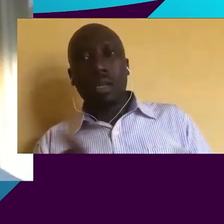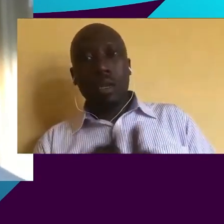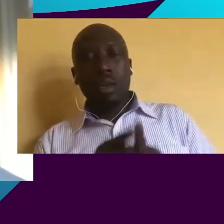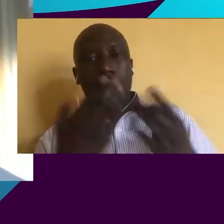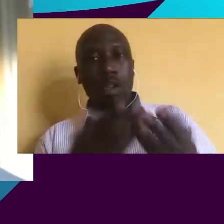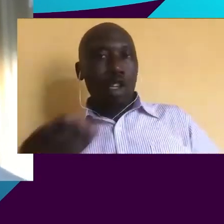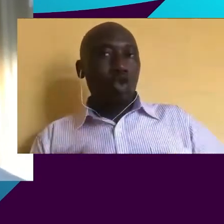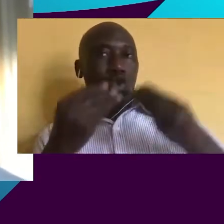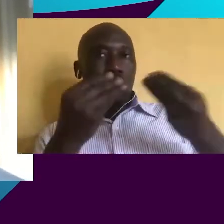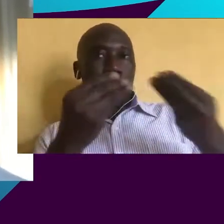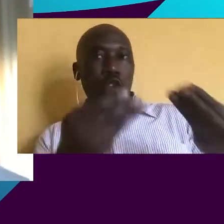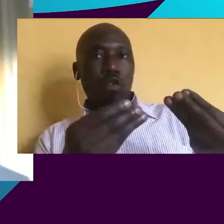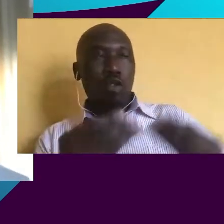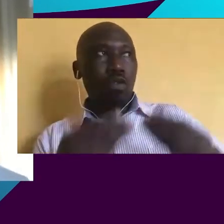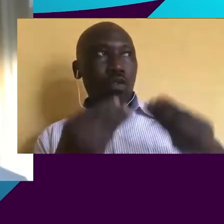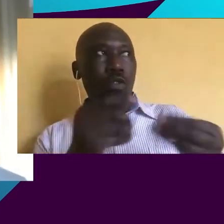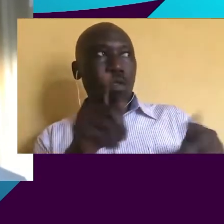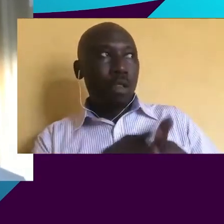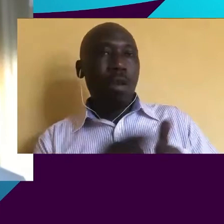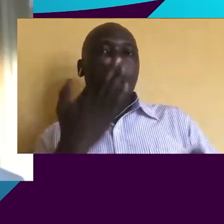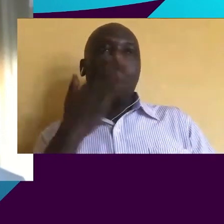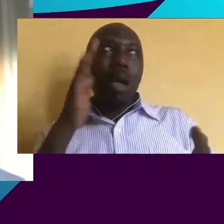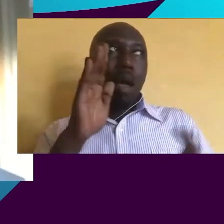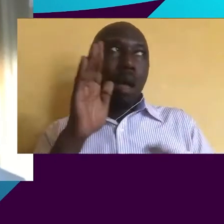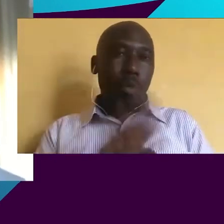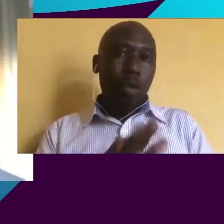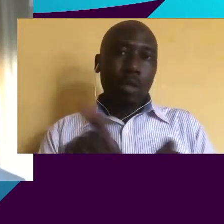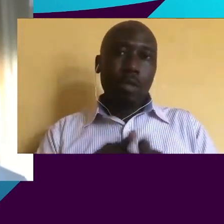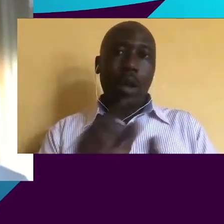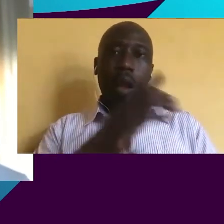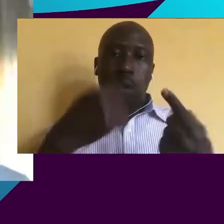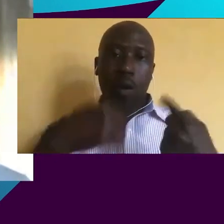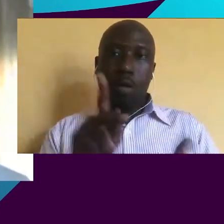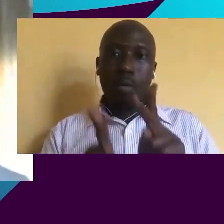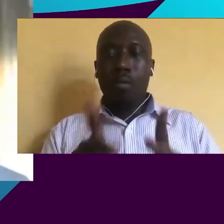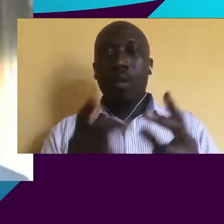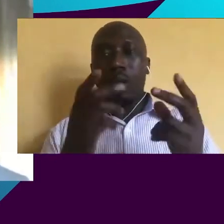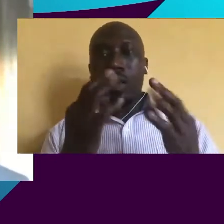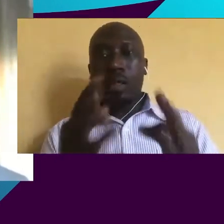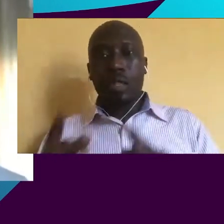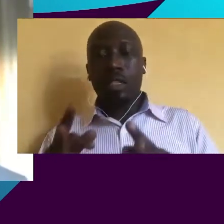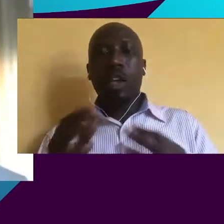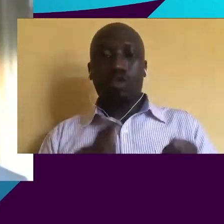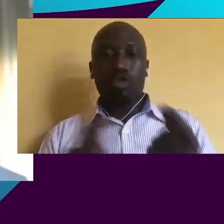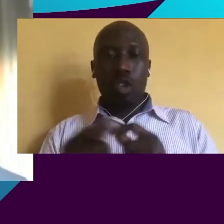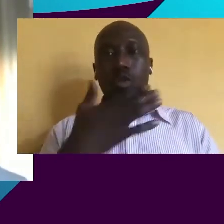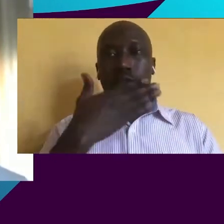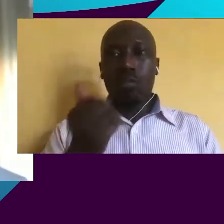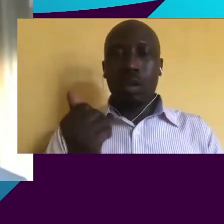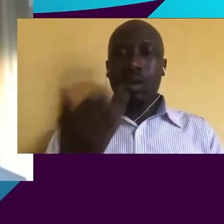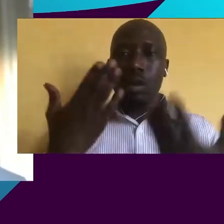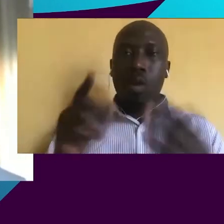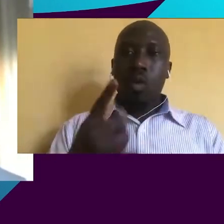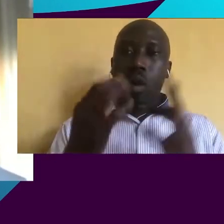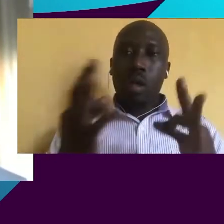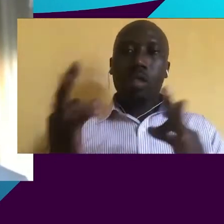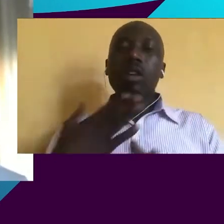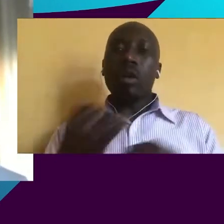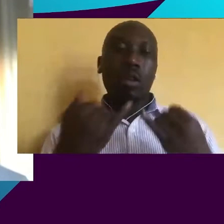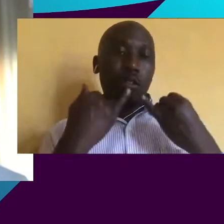to give her assurance and everyone that things are going for better. And one thing I want to tell you,